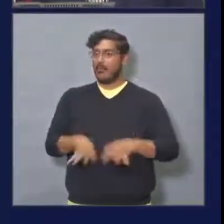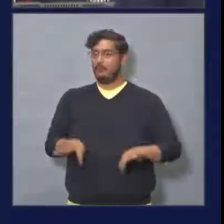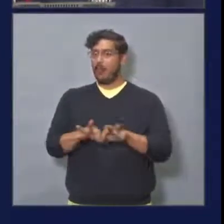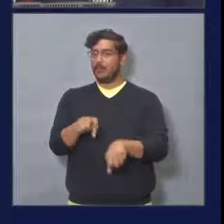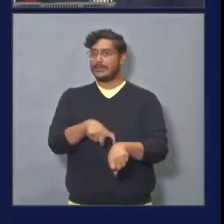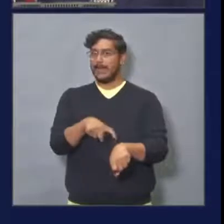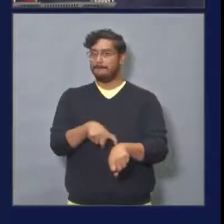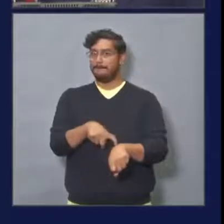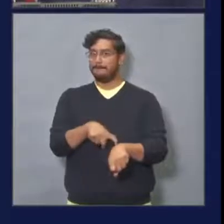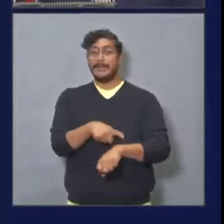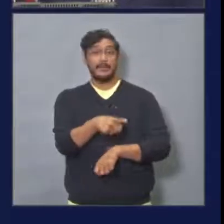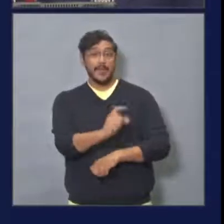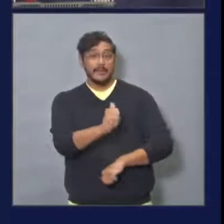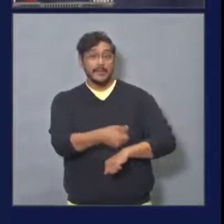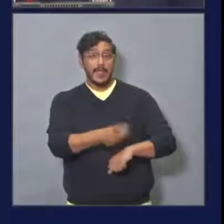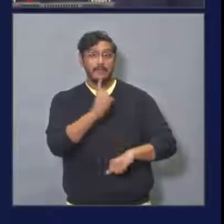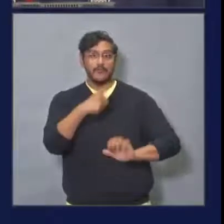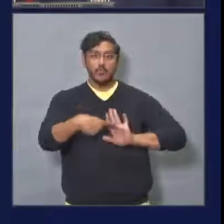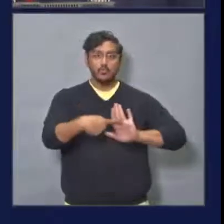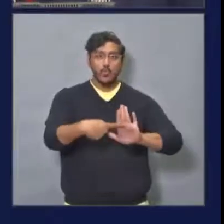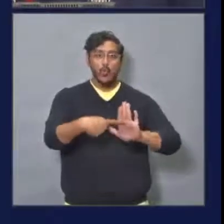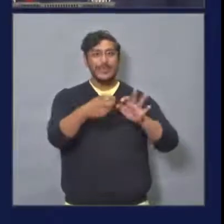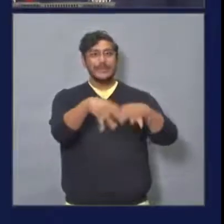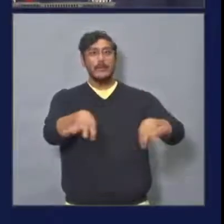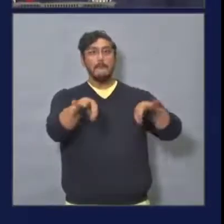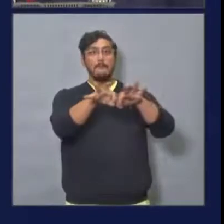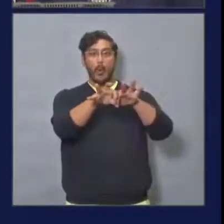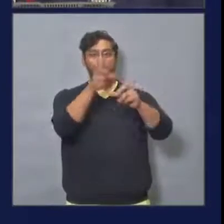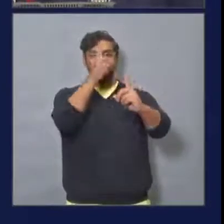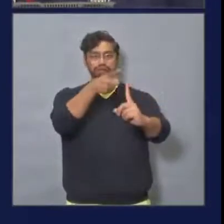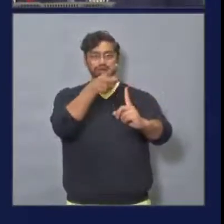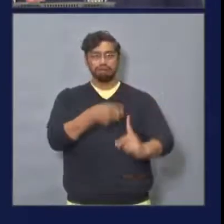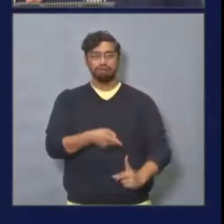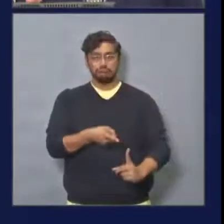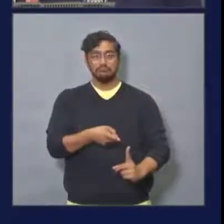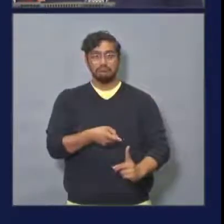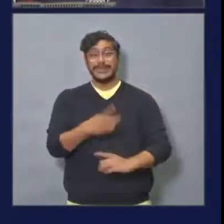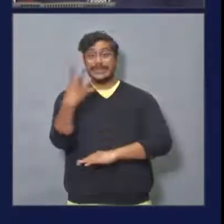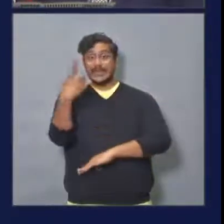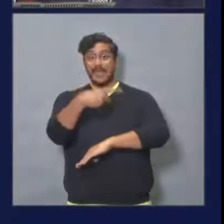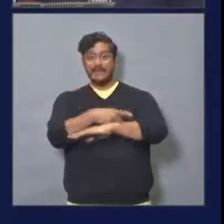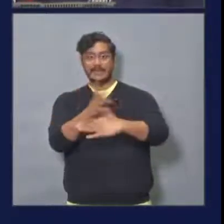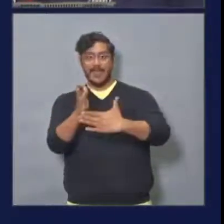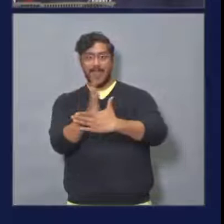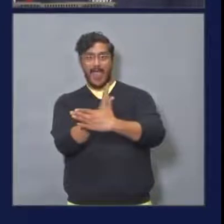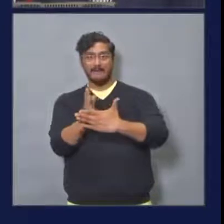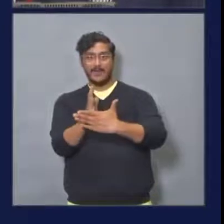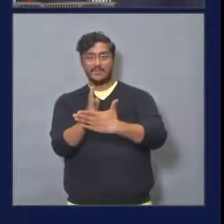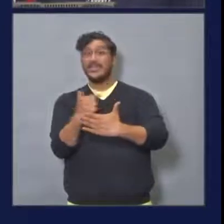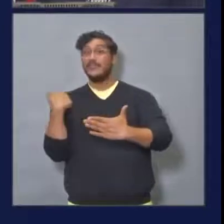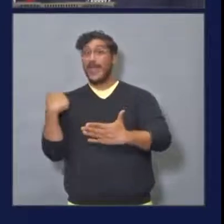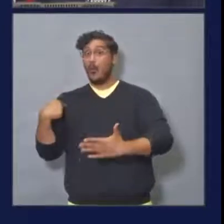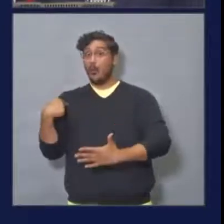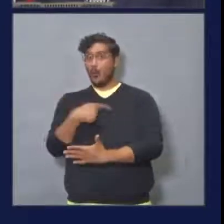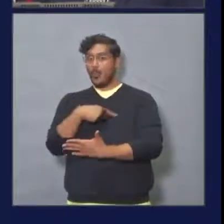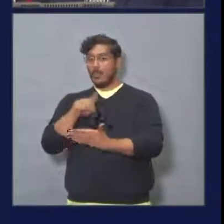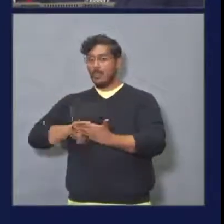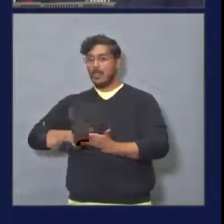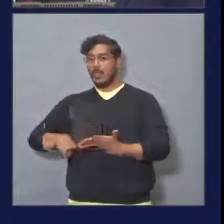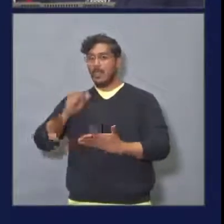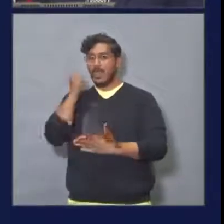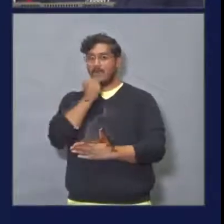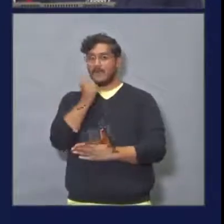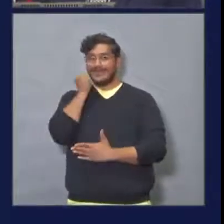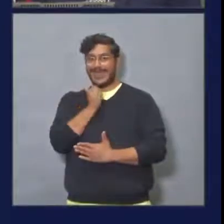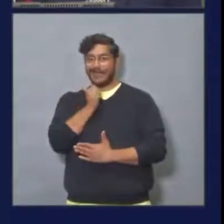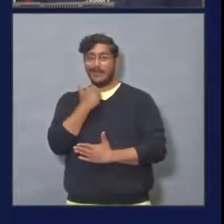It's designed to display the key data points, including important 7-day averages that we look at every day.